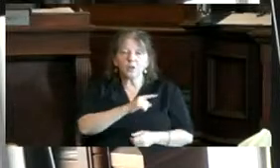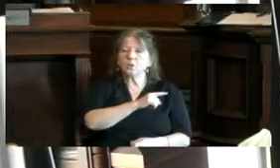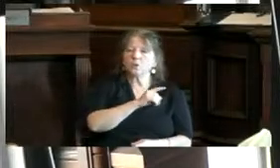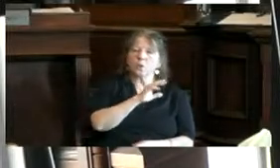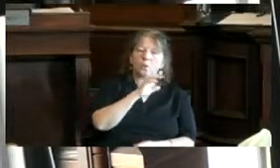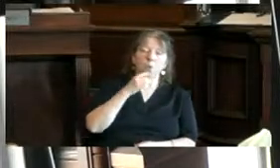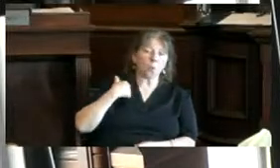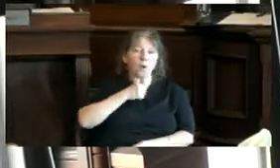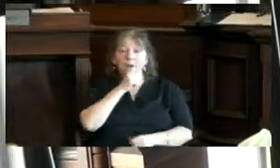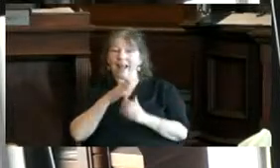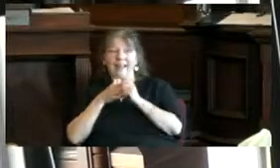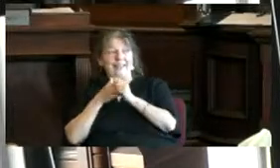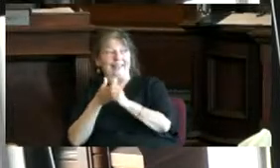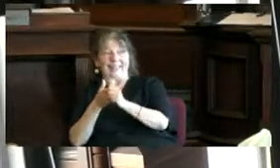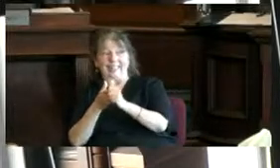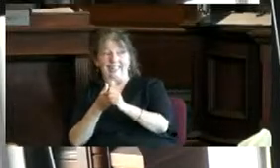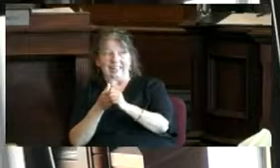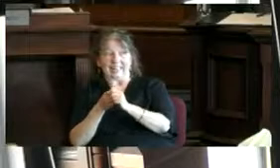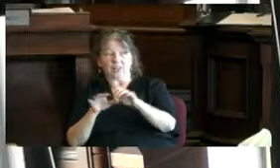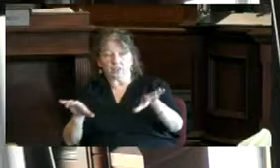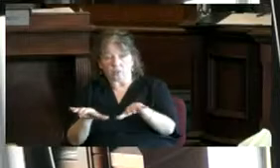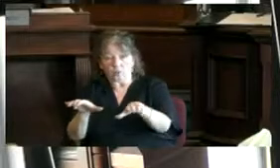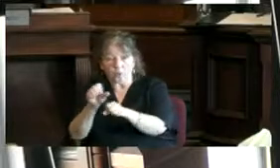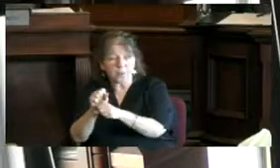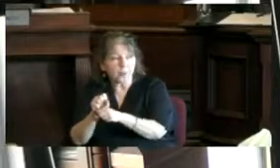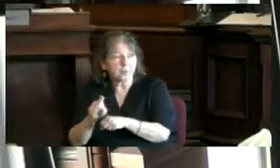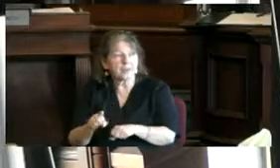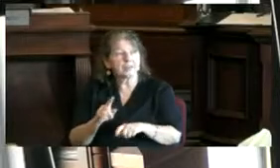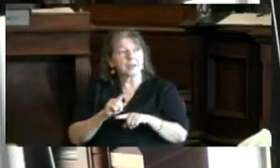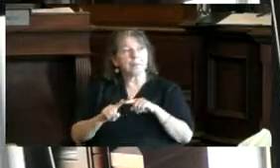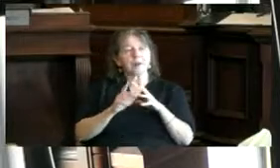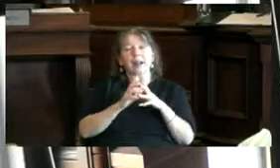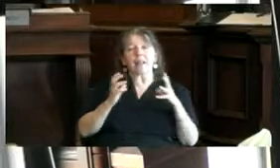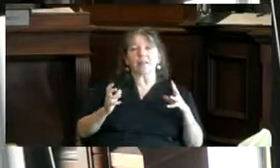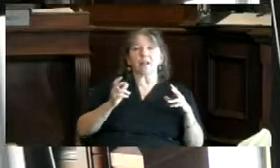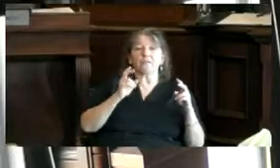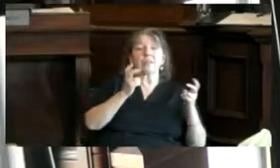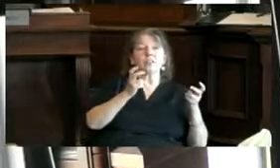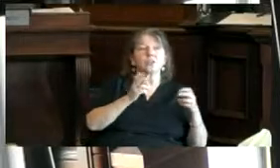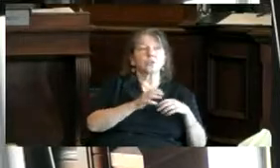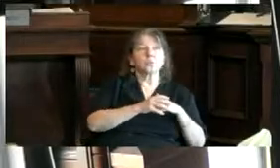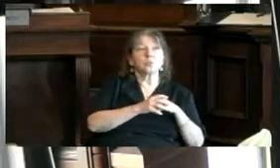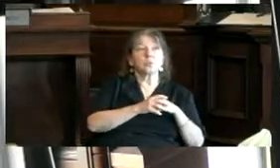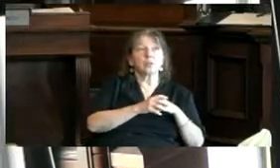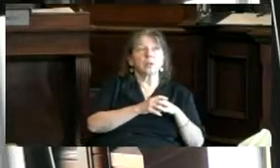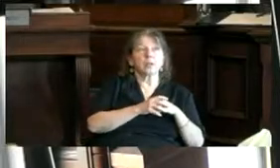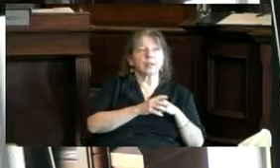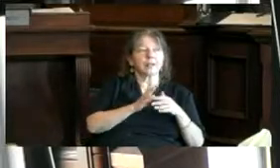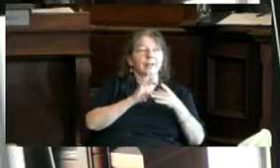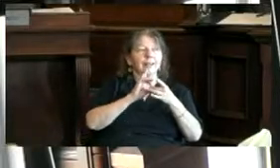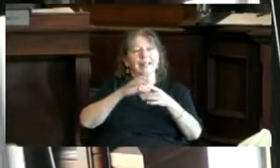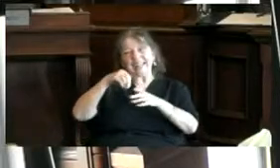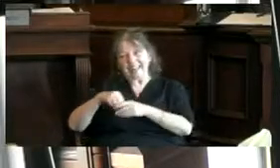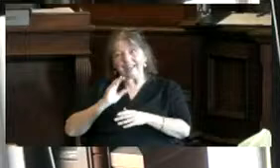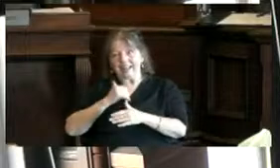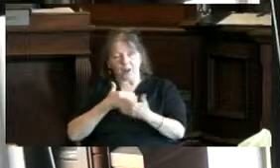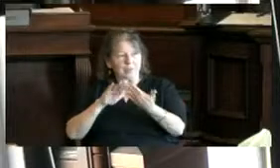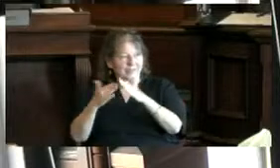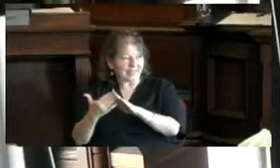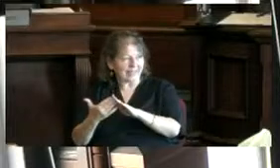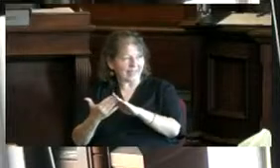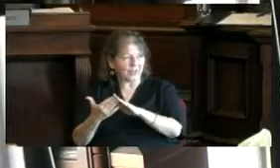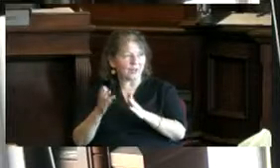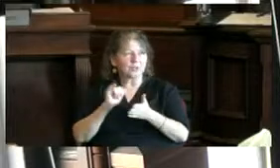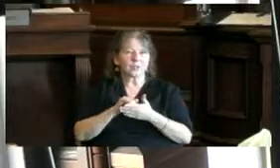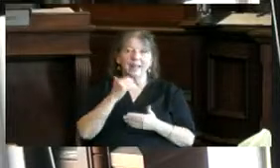the leaders in homelessness, I think a lot of the issues that relate to homelessness, they land in our city. So this is why we